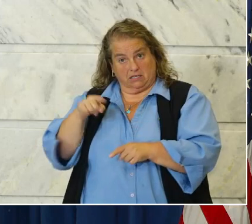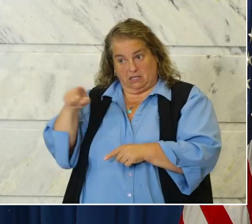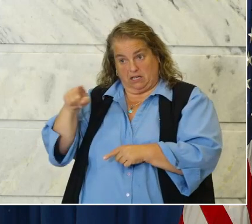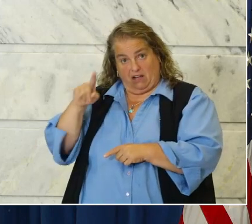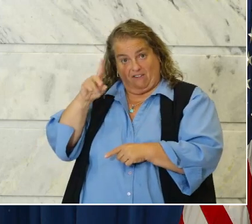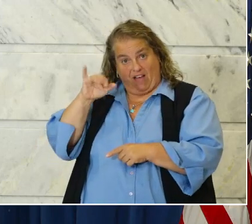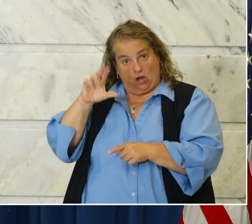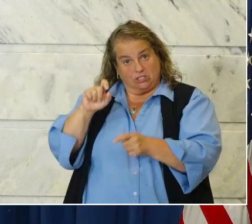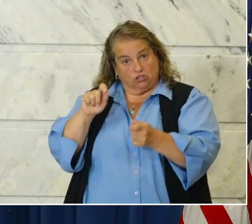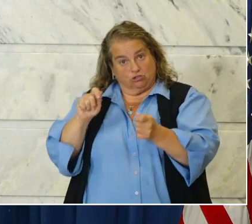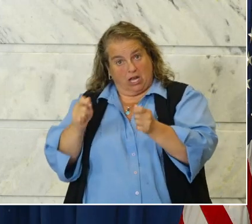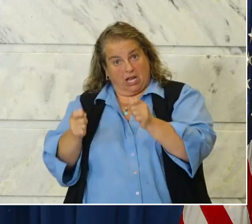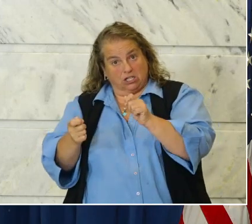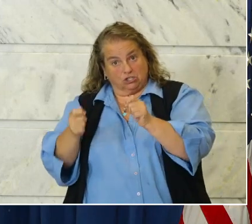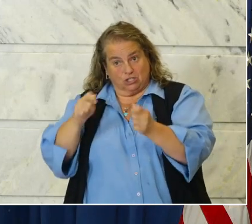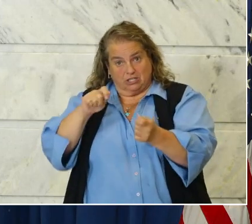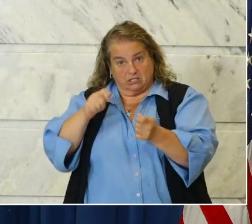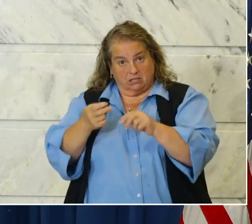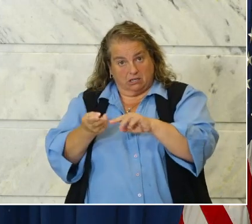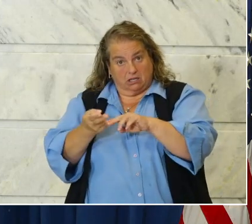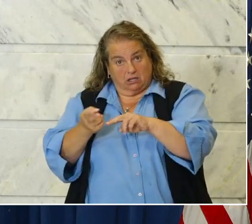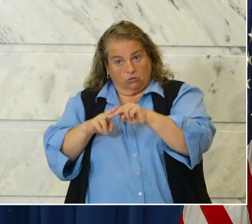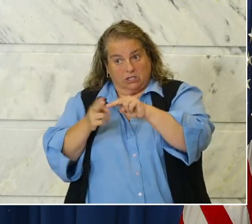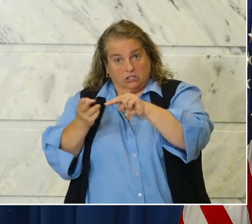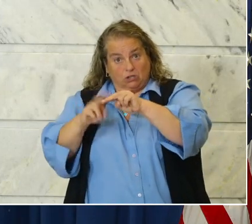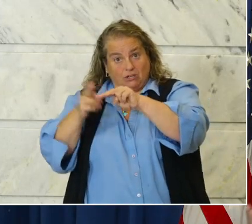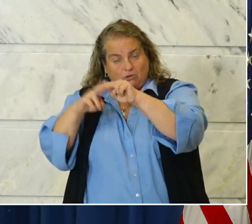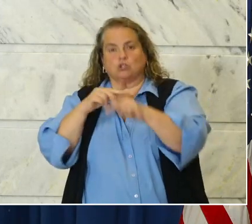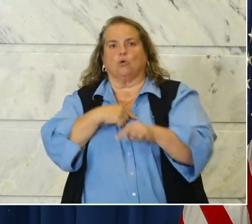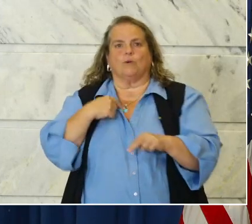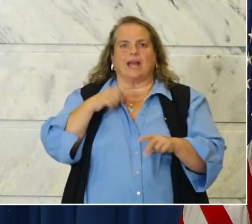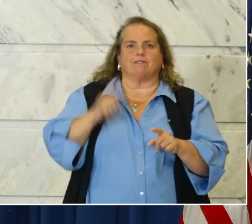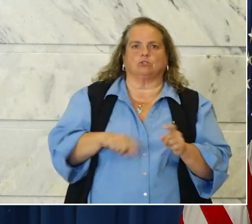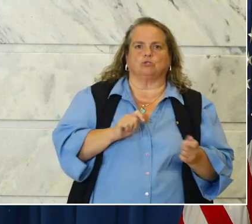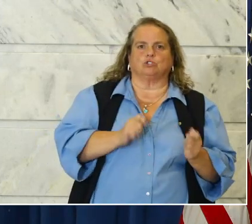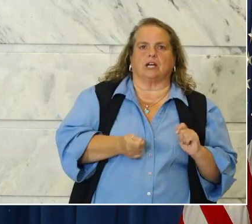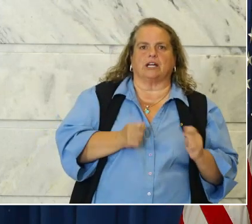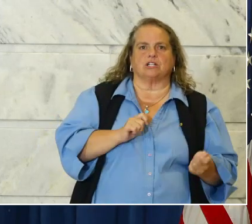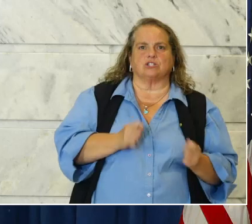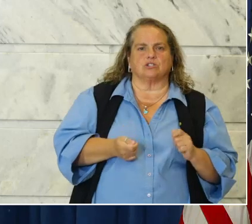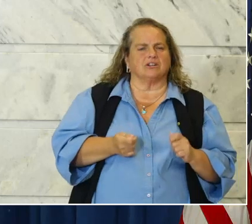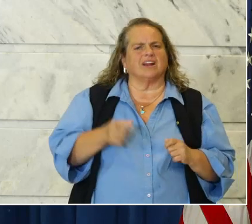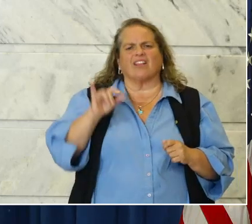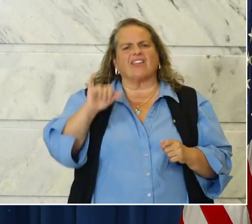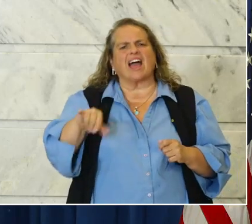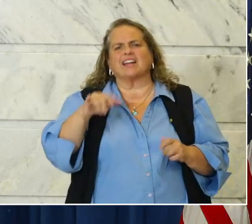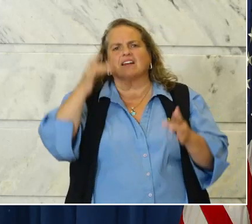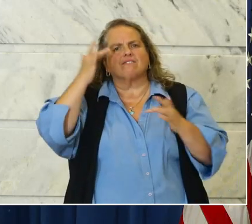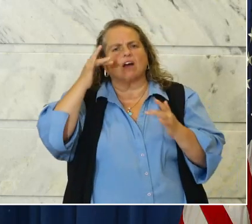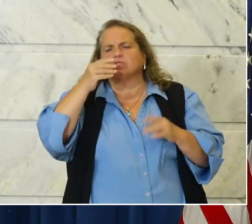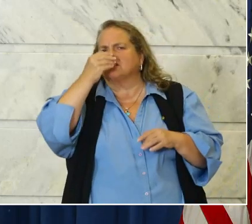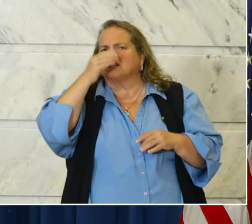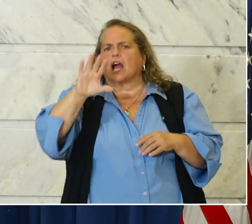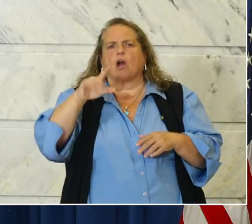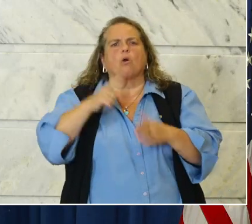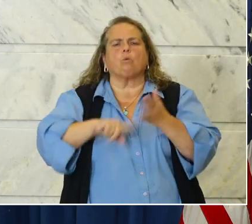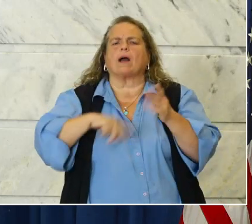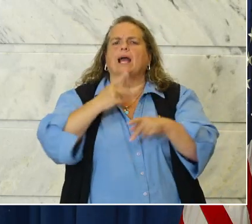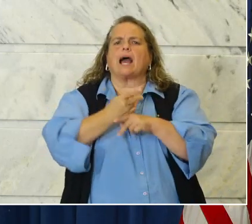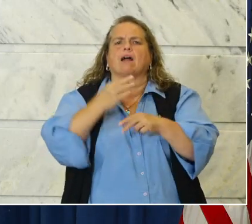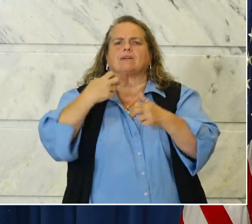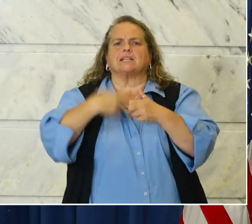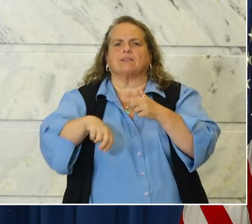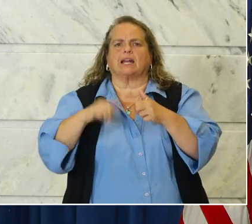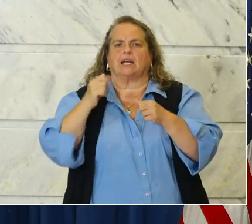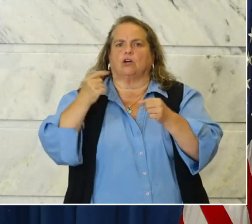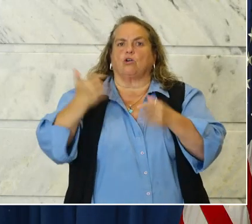dealing with somebody that, some virus, that cares about the difficulties that it creates with us. But we